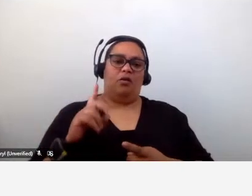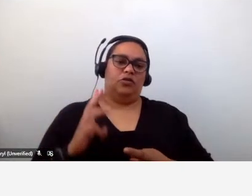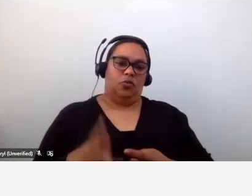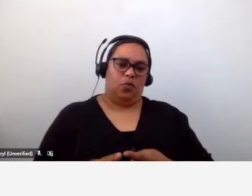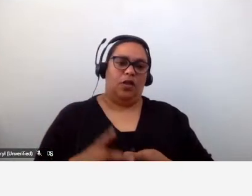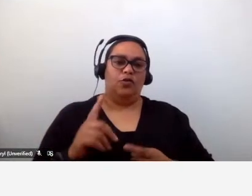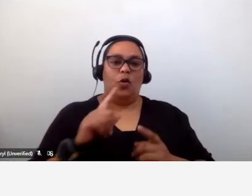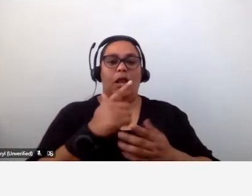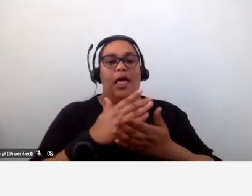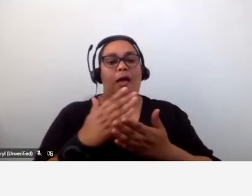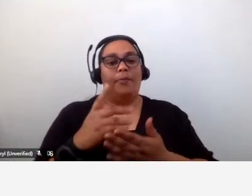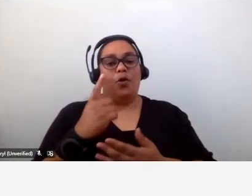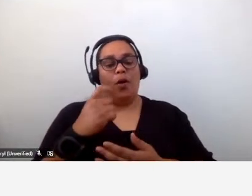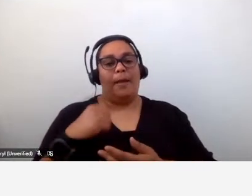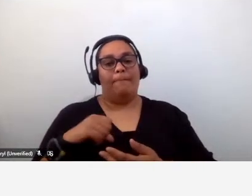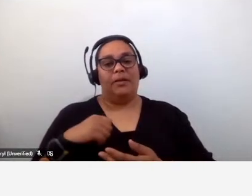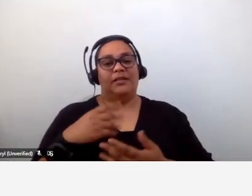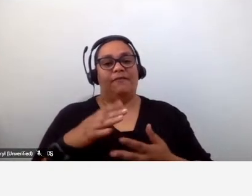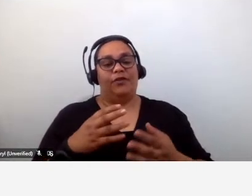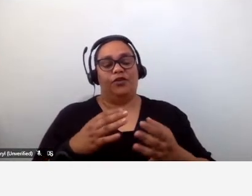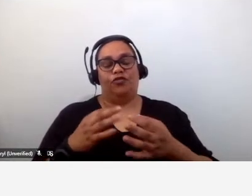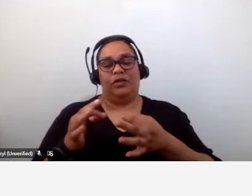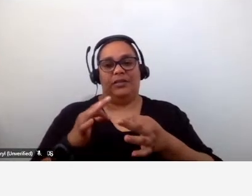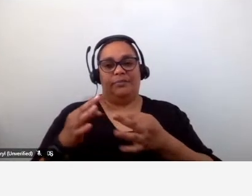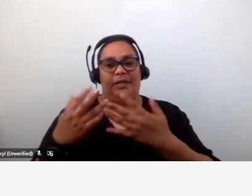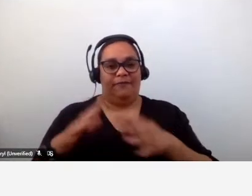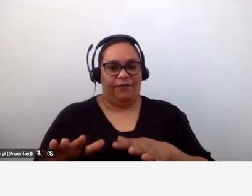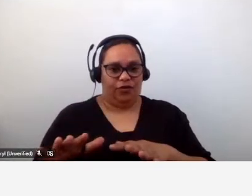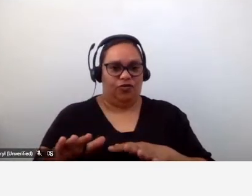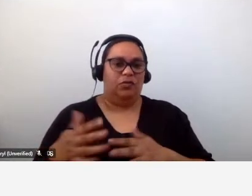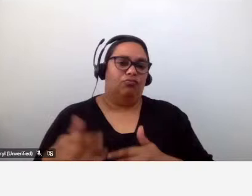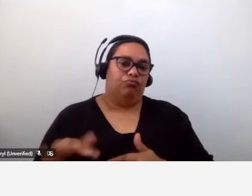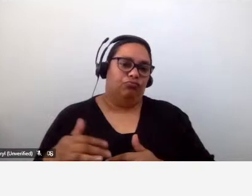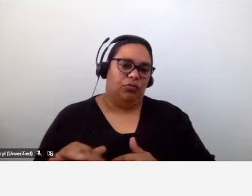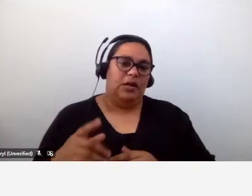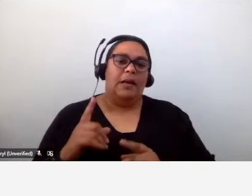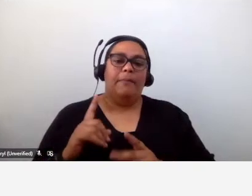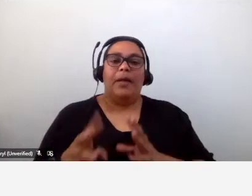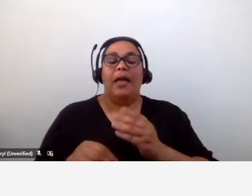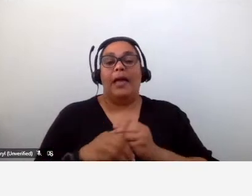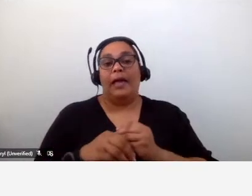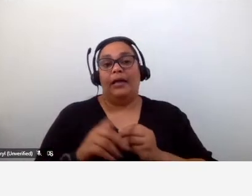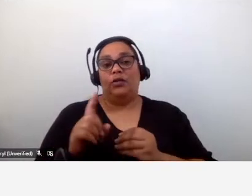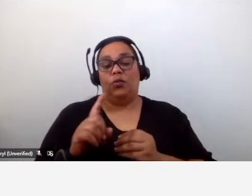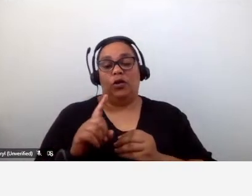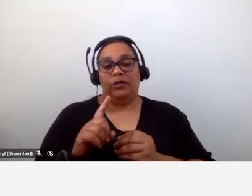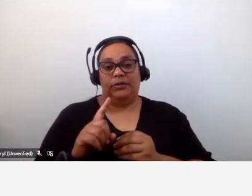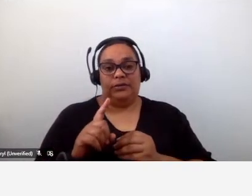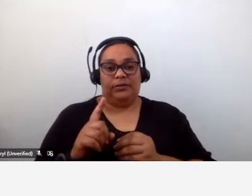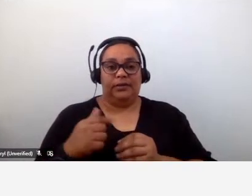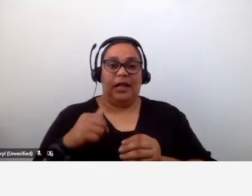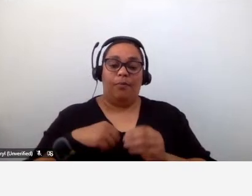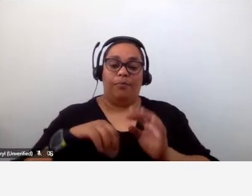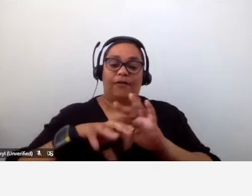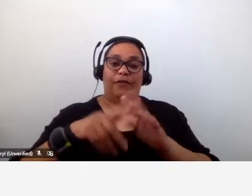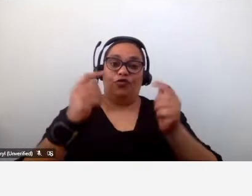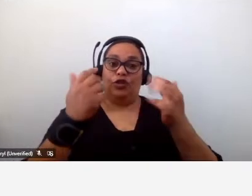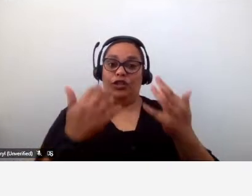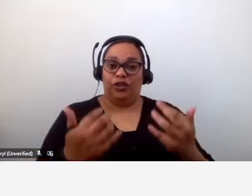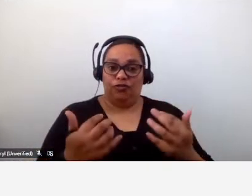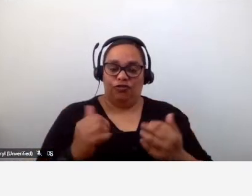On the library one, I think the Minister has covered that quite extensively. Just to add that our Provincial